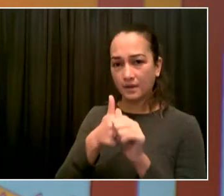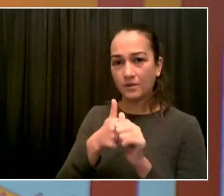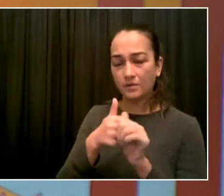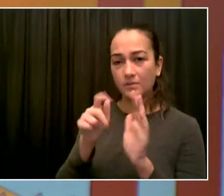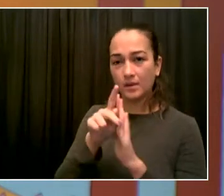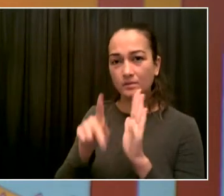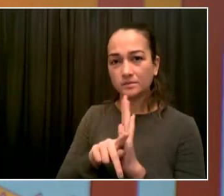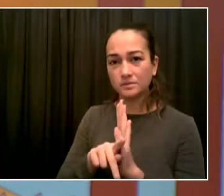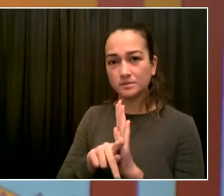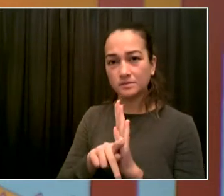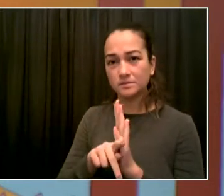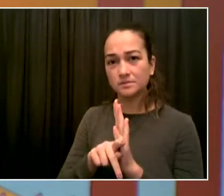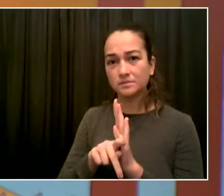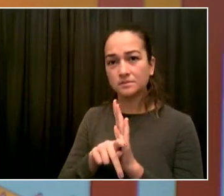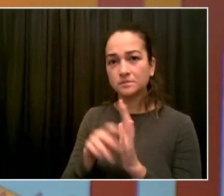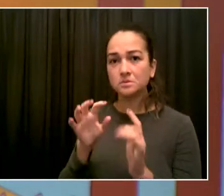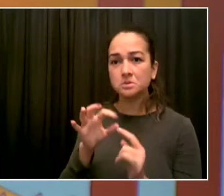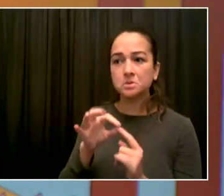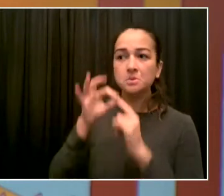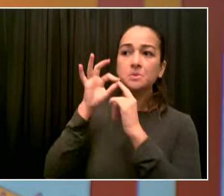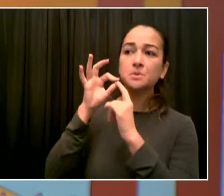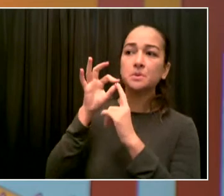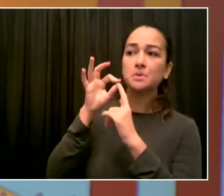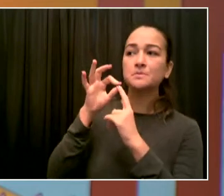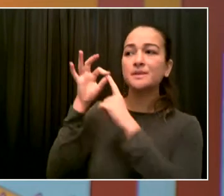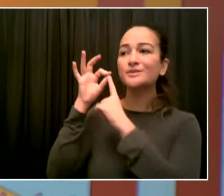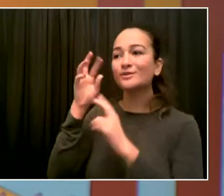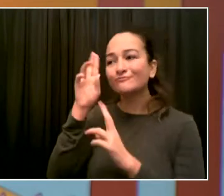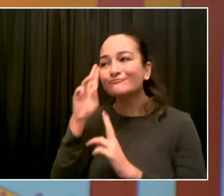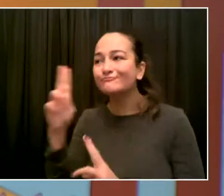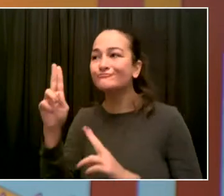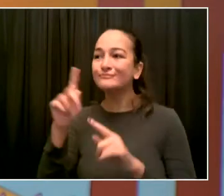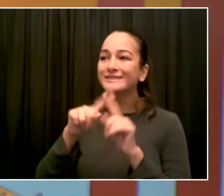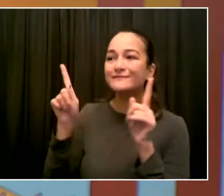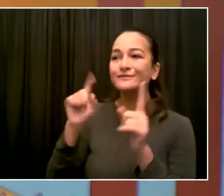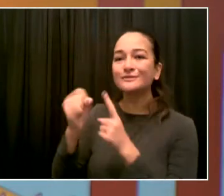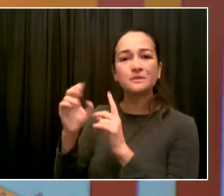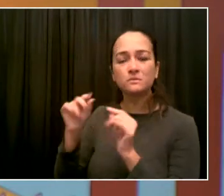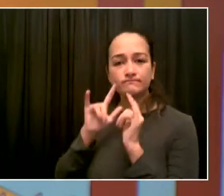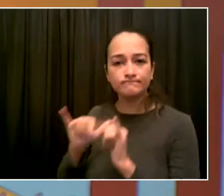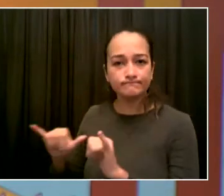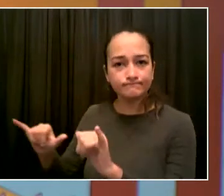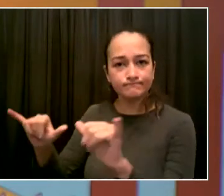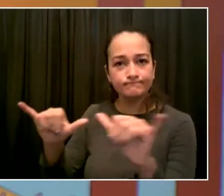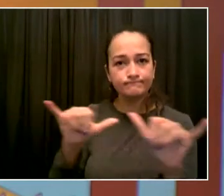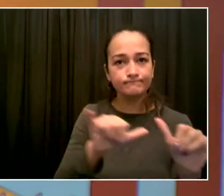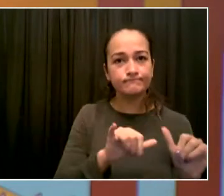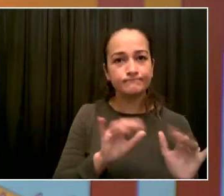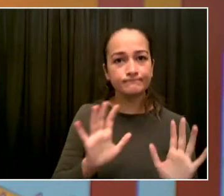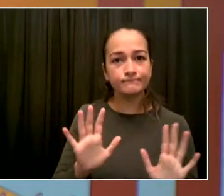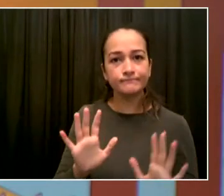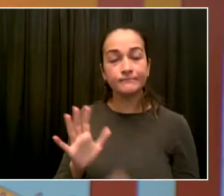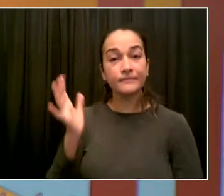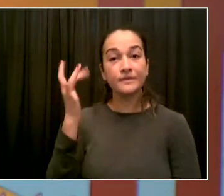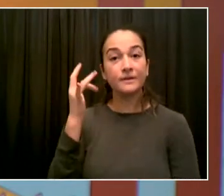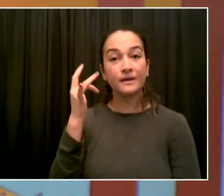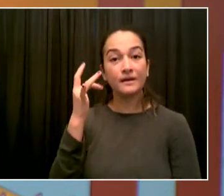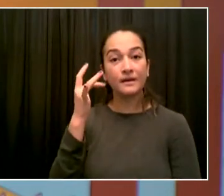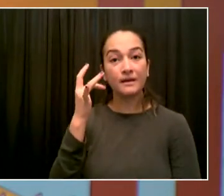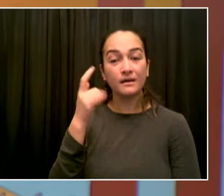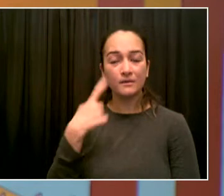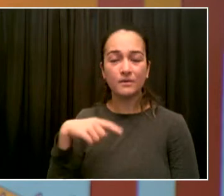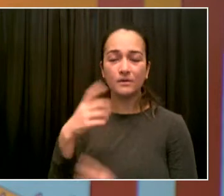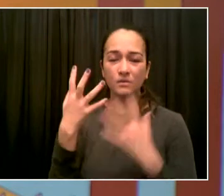that we, again, focus health and safety first, but also match that with a desire to keep the maximum number of kids in school. So